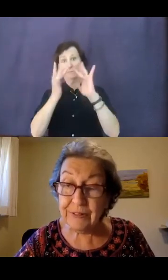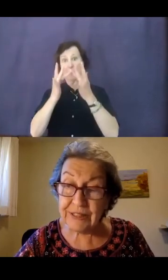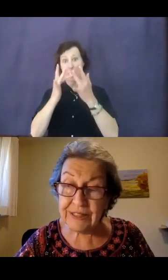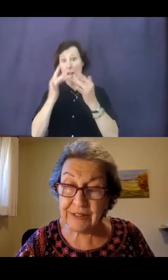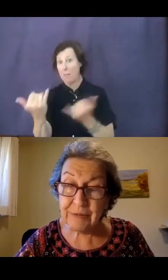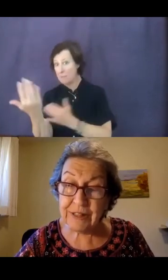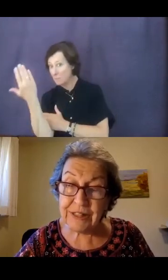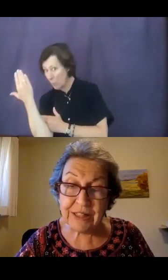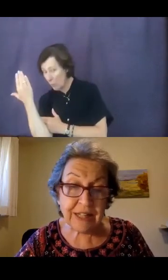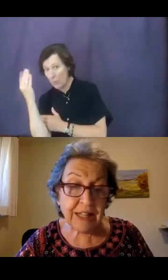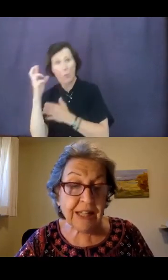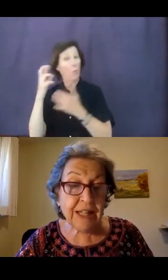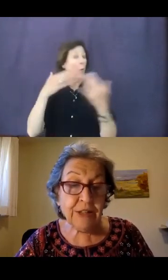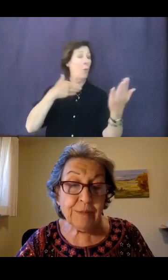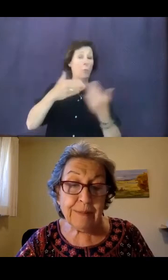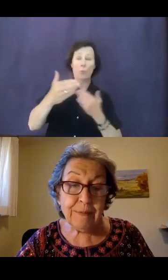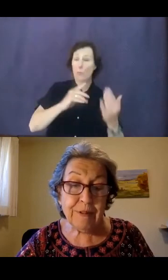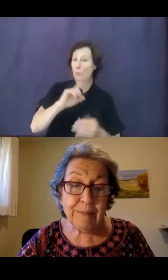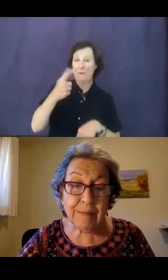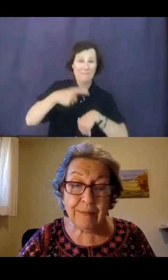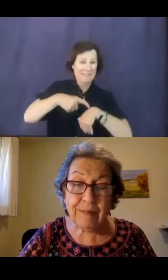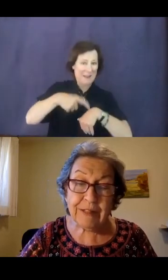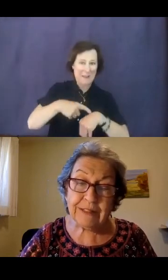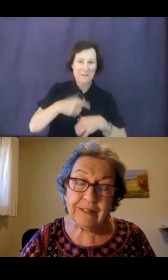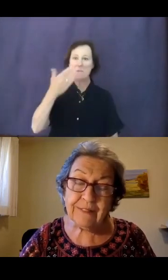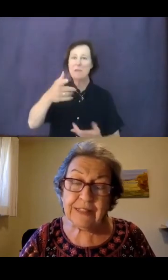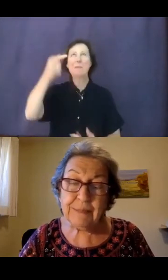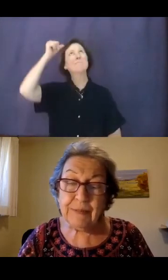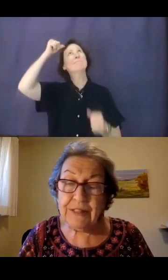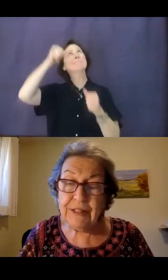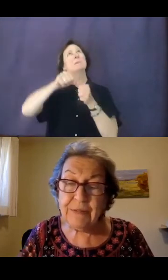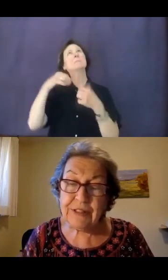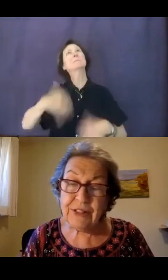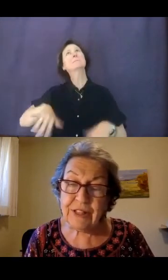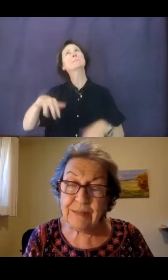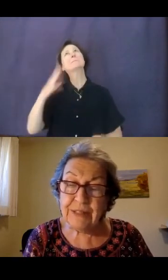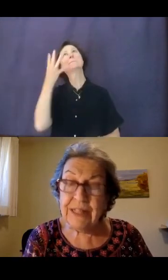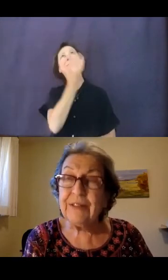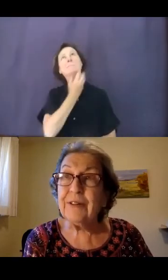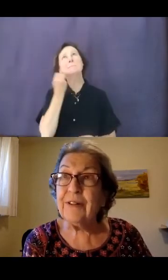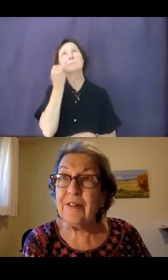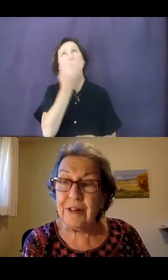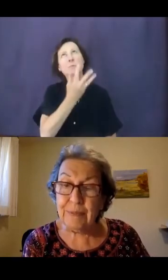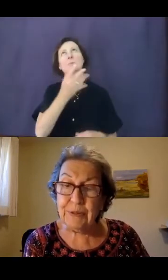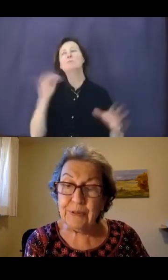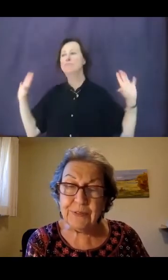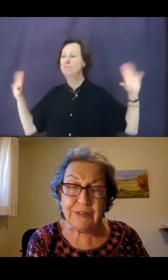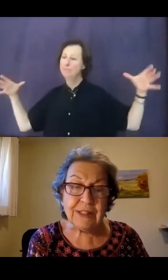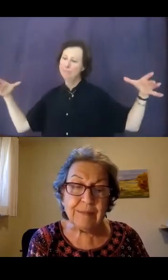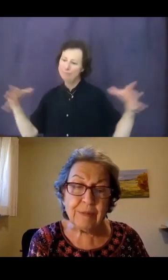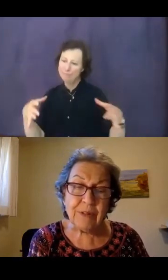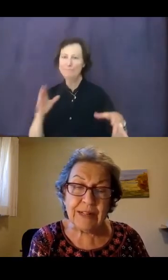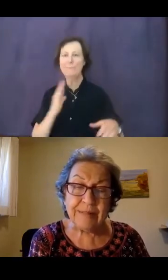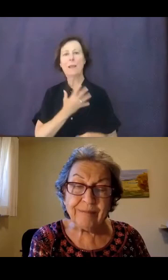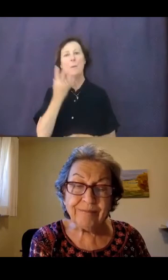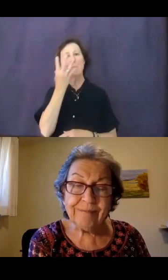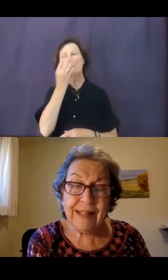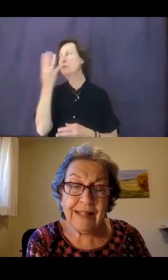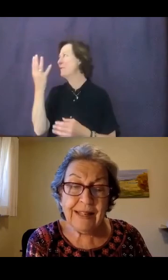you decide to watch, you might be remembering what a lovely experience it was to come together on a beautiful summer